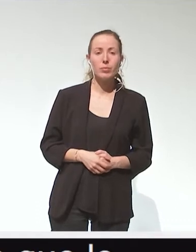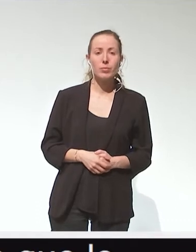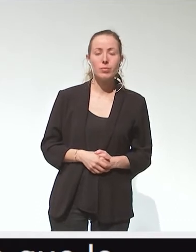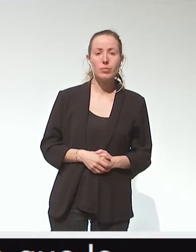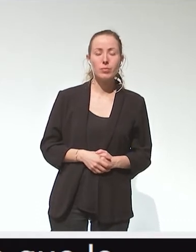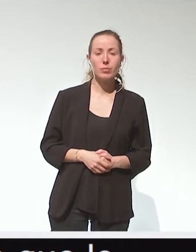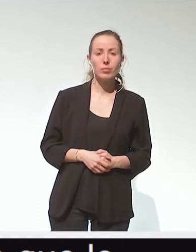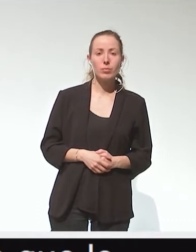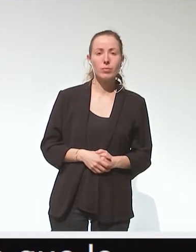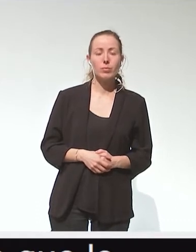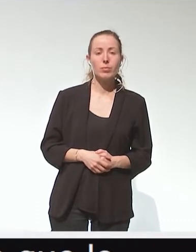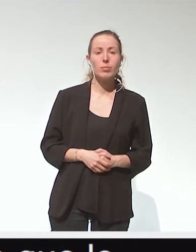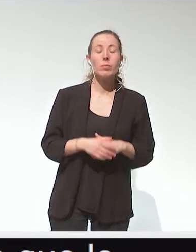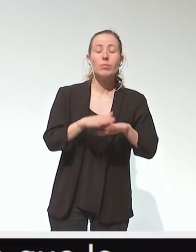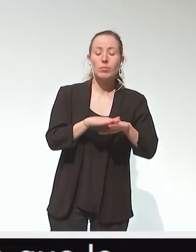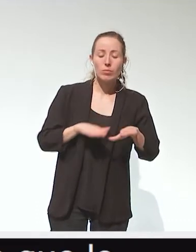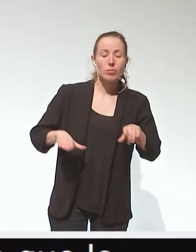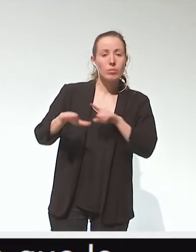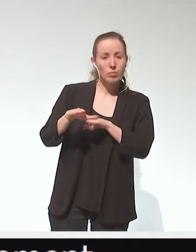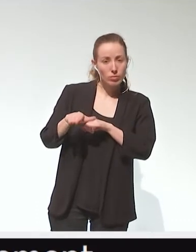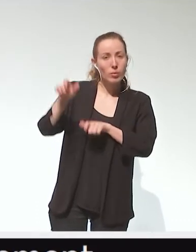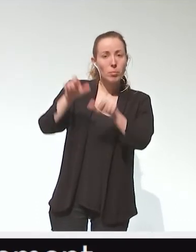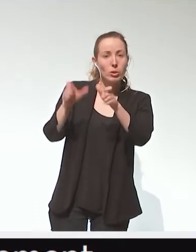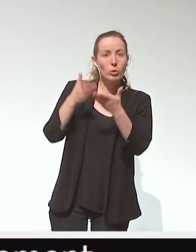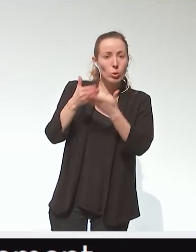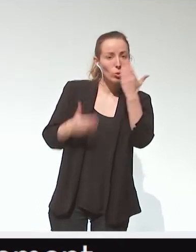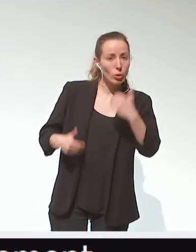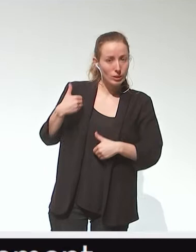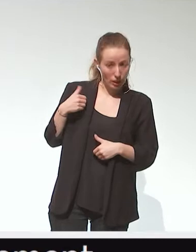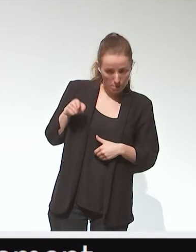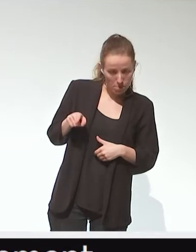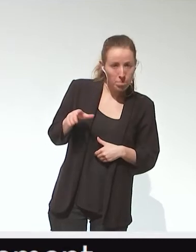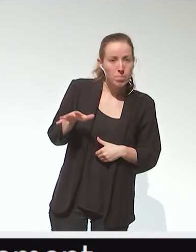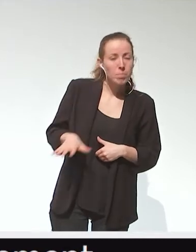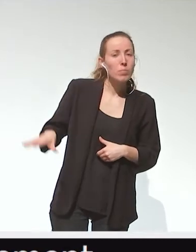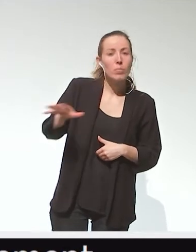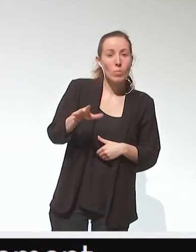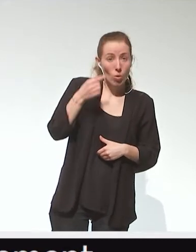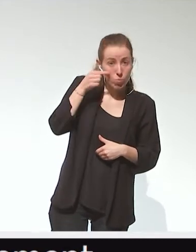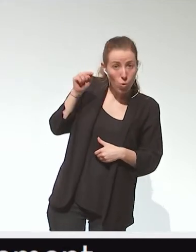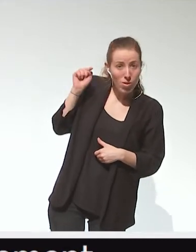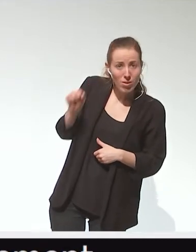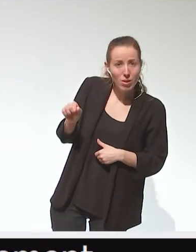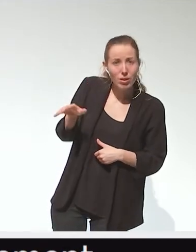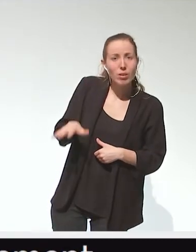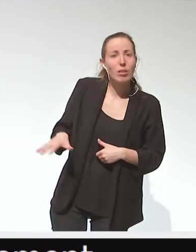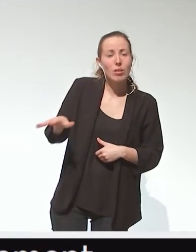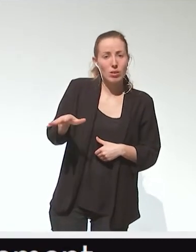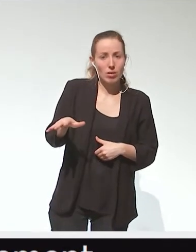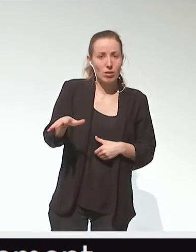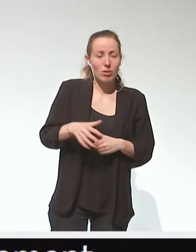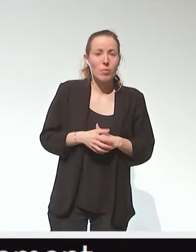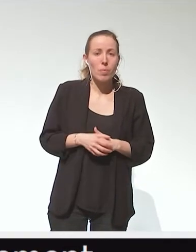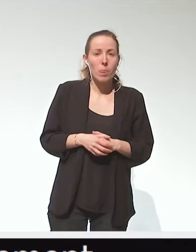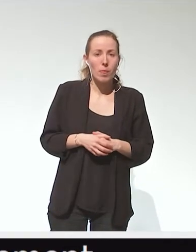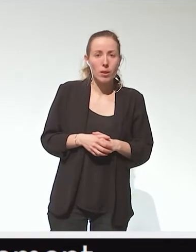have a problem with work routine. Sometimes they don't understand that if they get a job, they have to